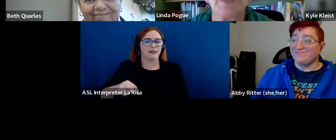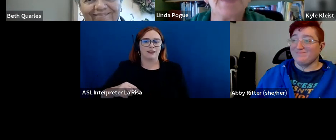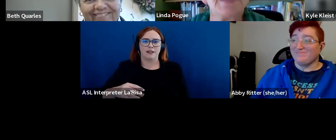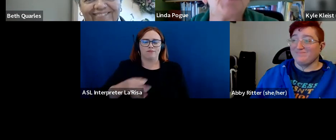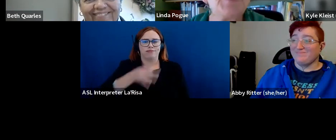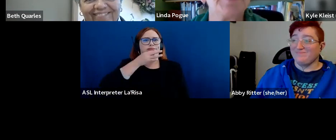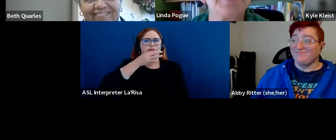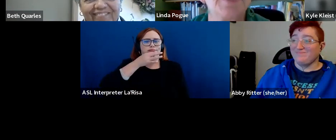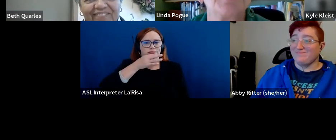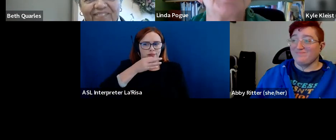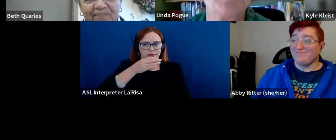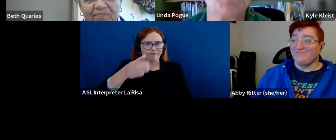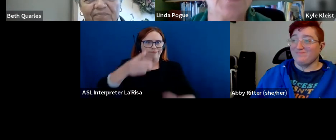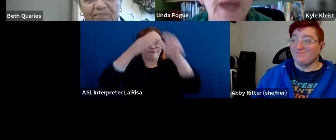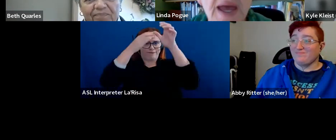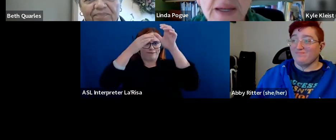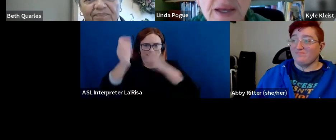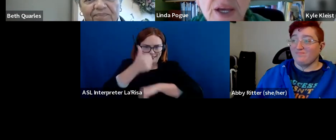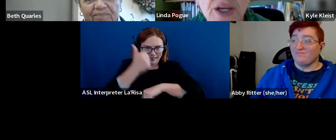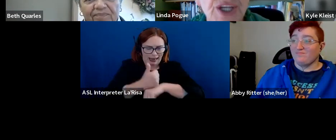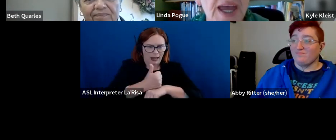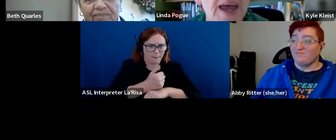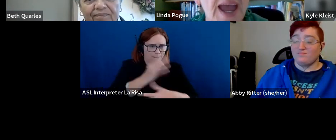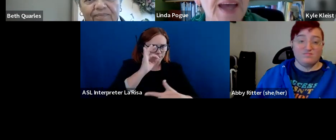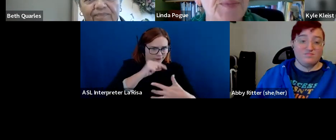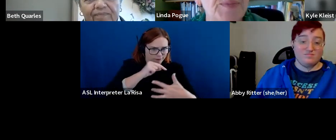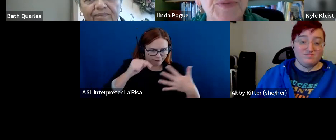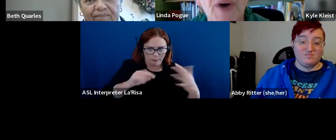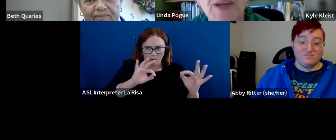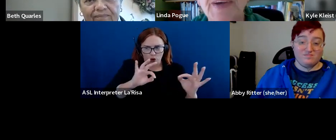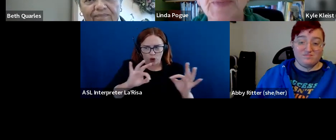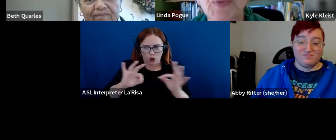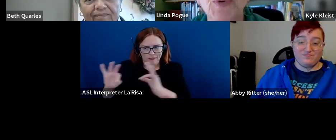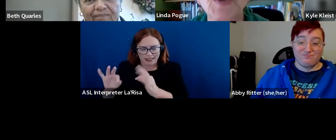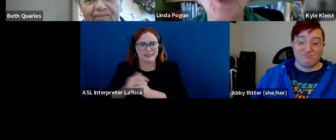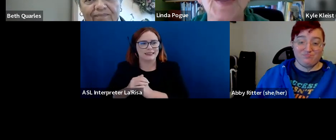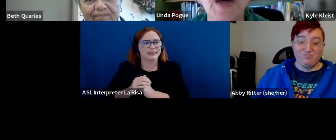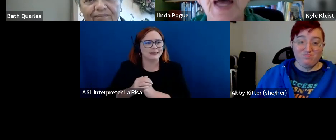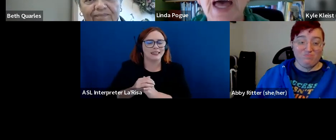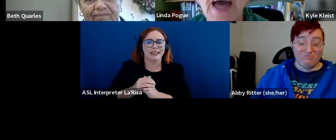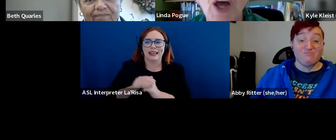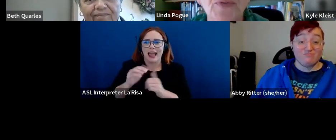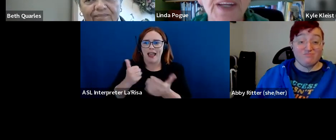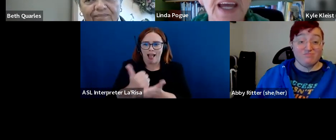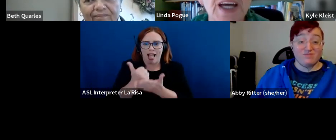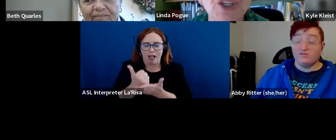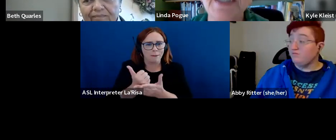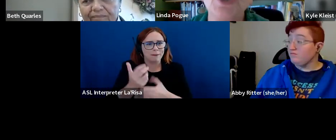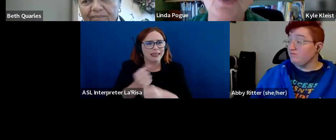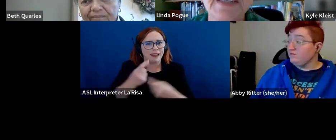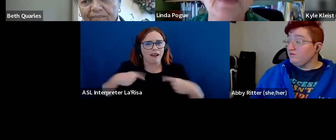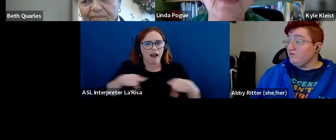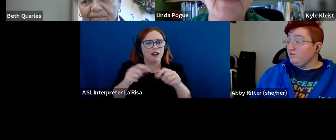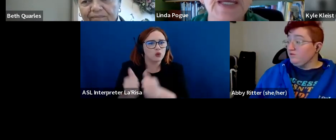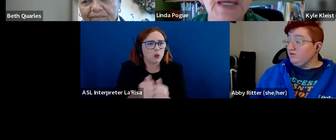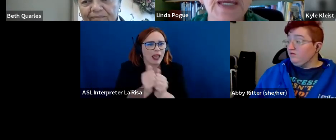happen and getting people together so that we can share and provide peer support to each other, and hopefully just